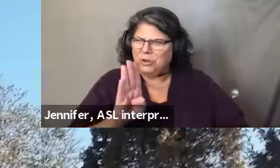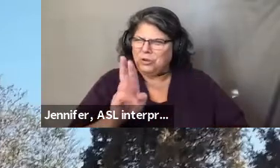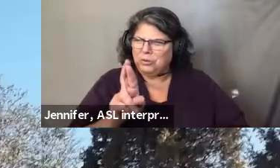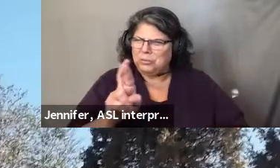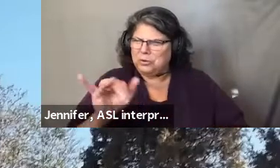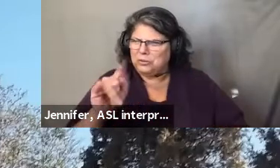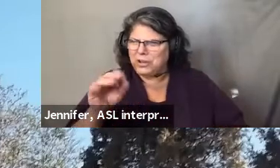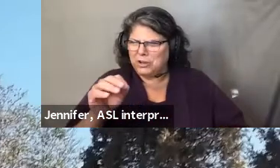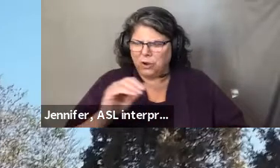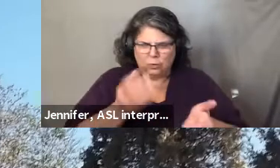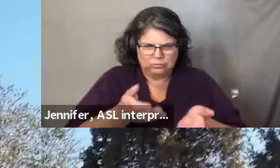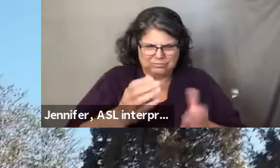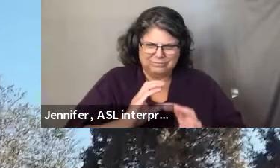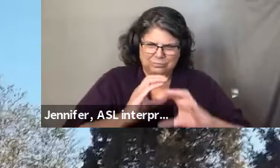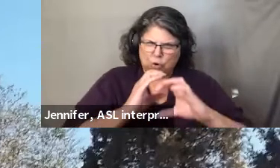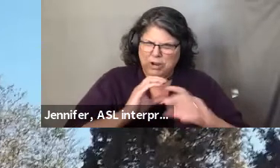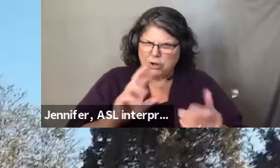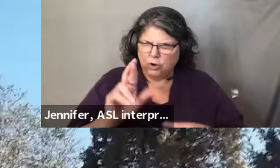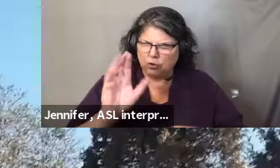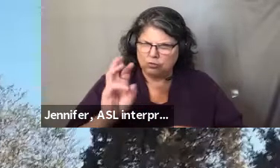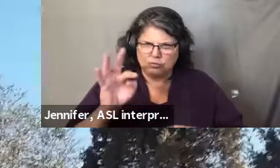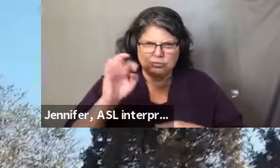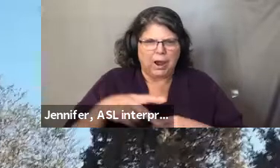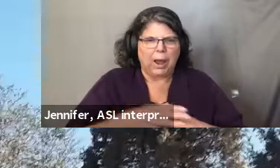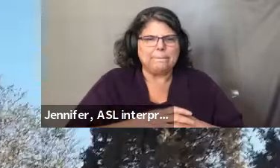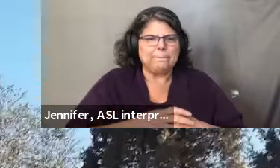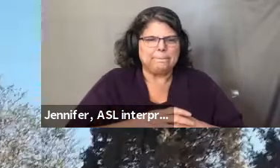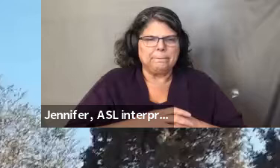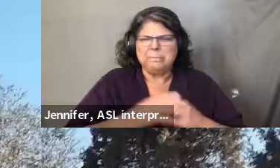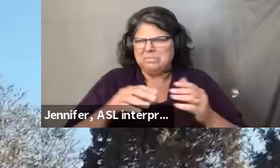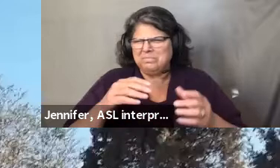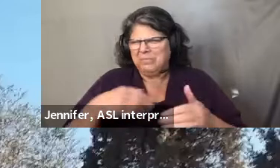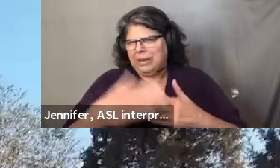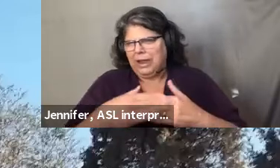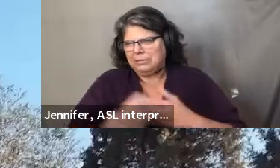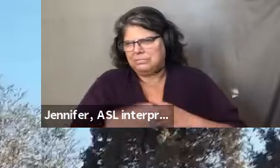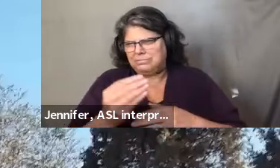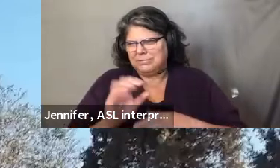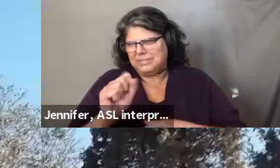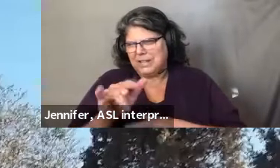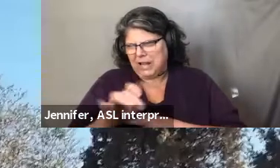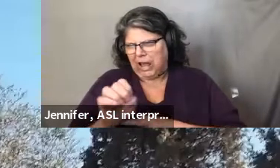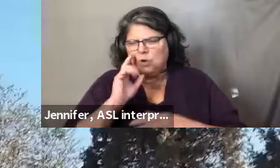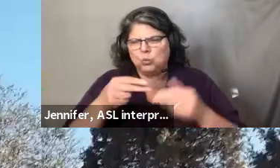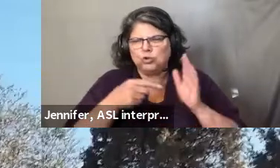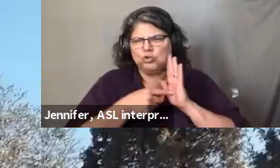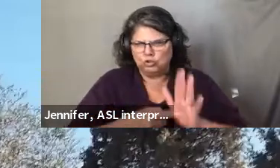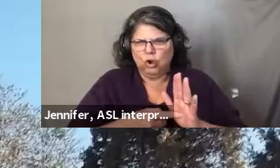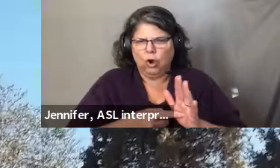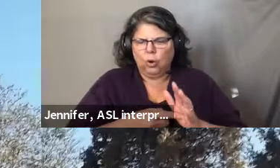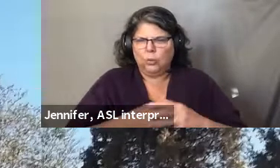interesting. In the trucks, in the next slide we'll talk about, or we'll show you, but we